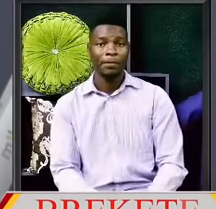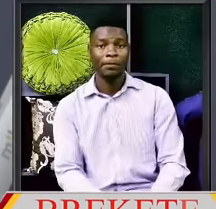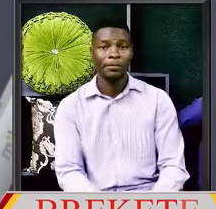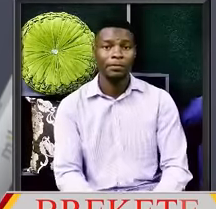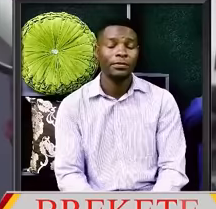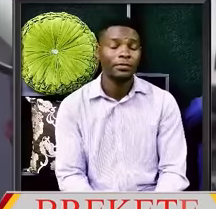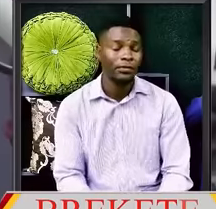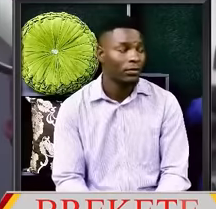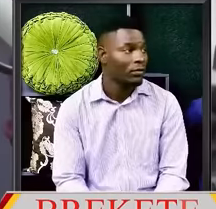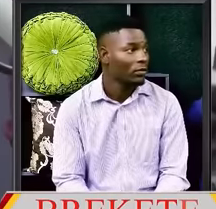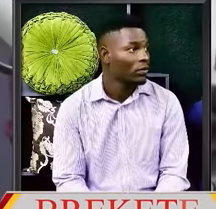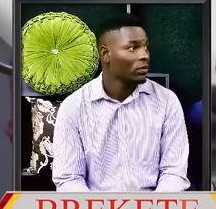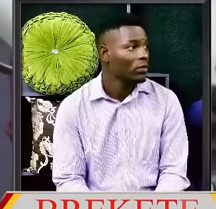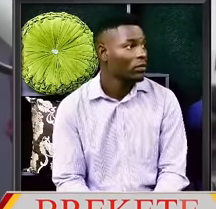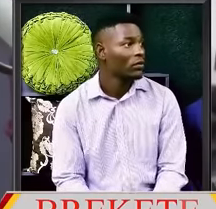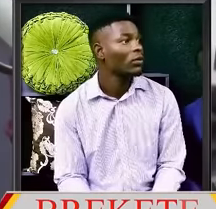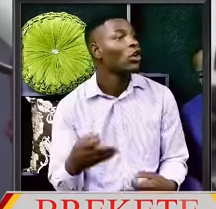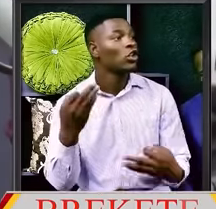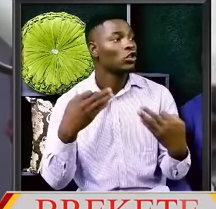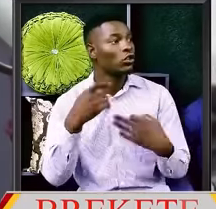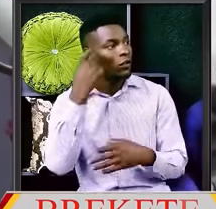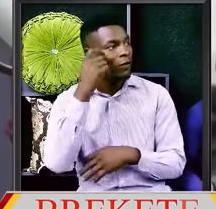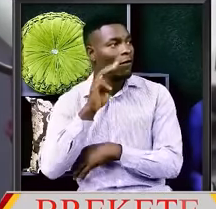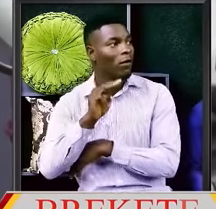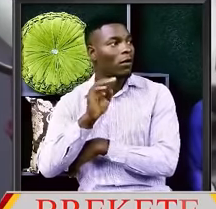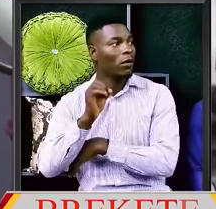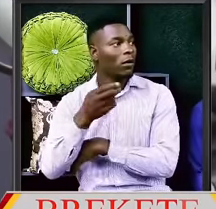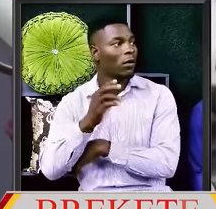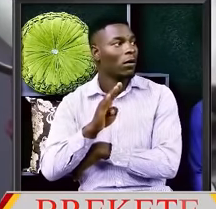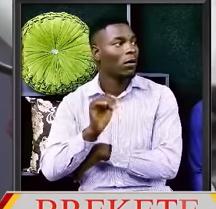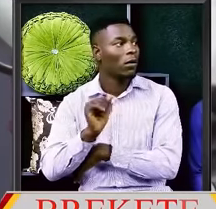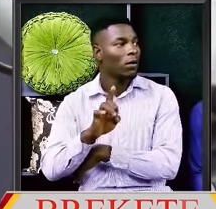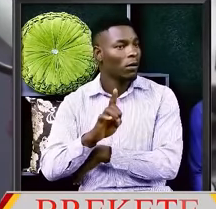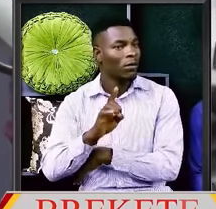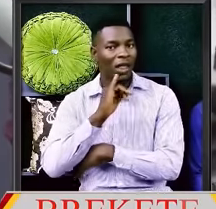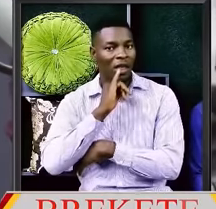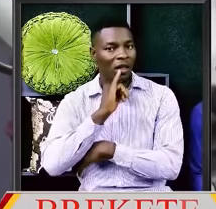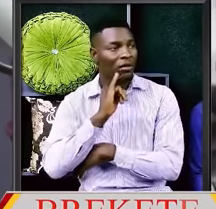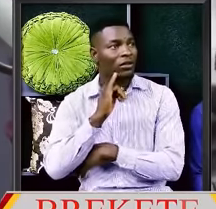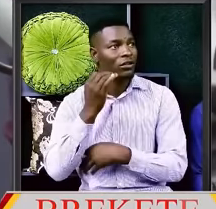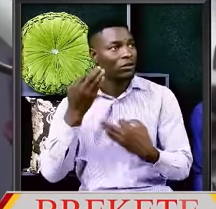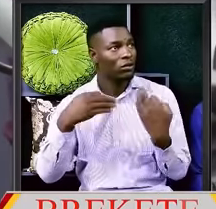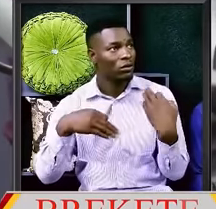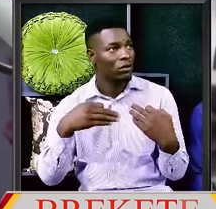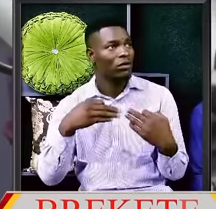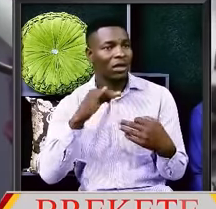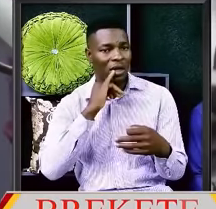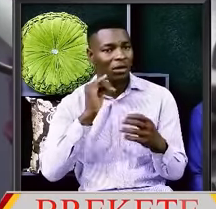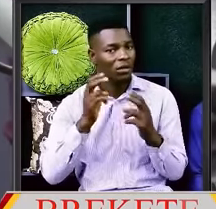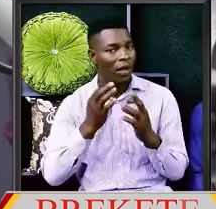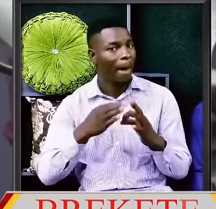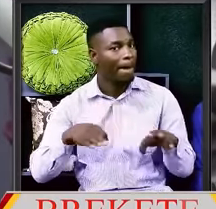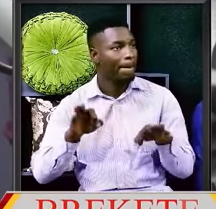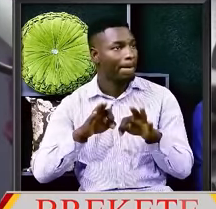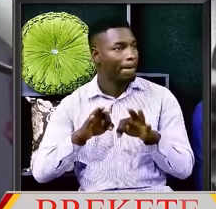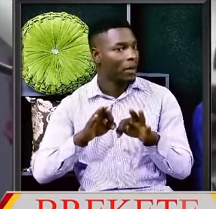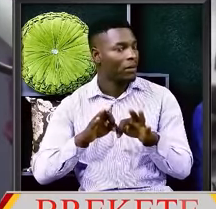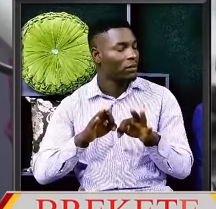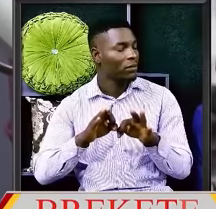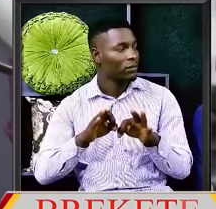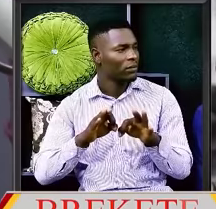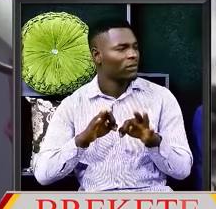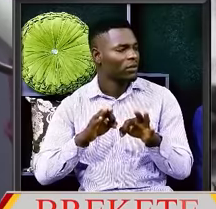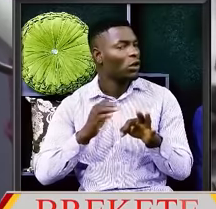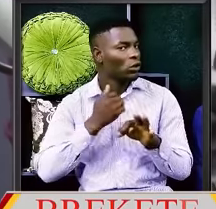civil case. Justice for Mohbad is justice for Mohbad, which is a murder case, sir. My brother. The family